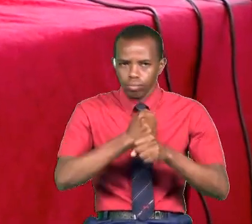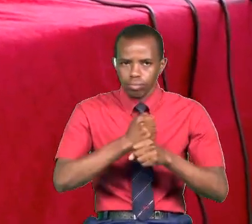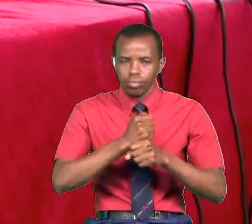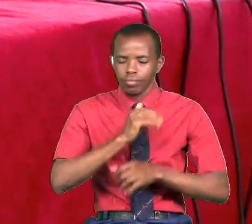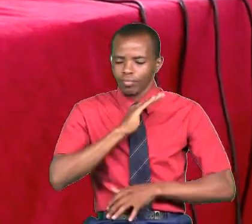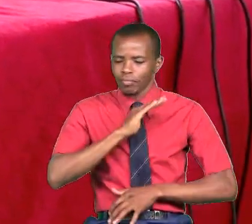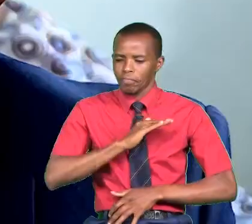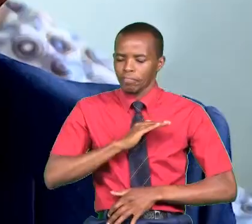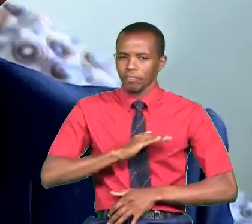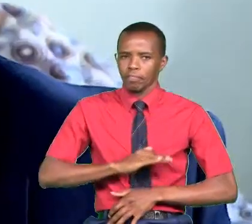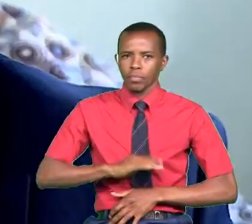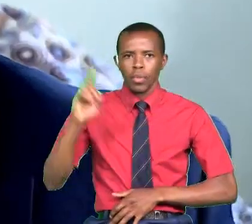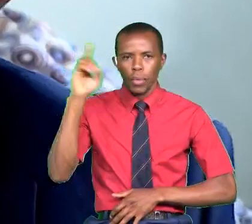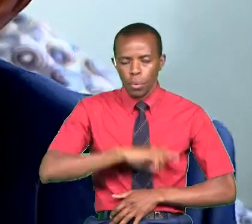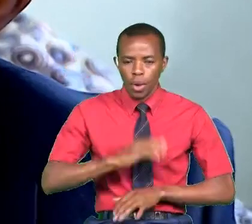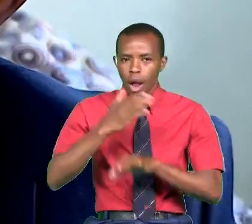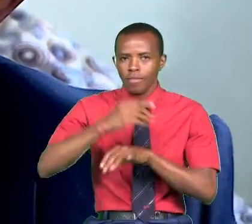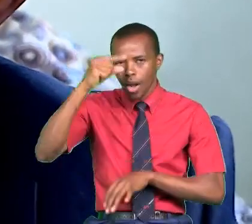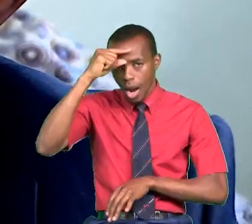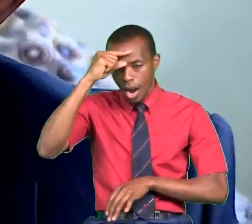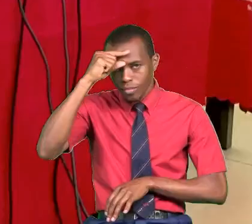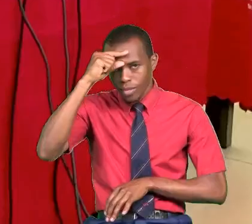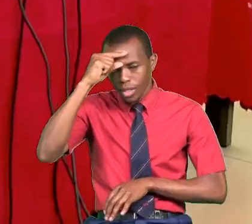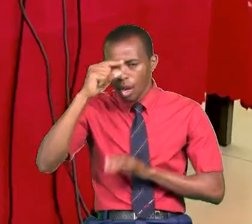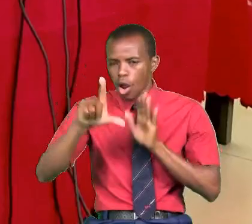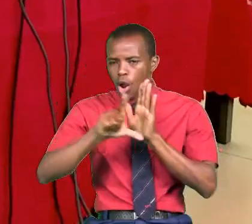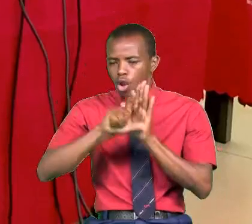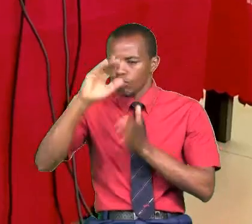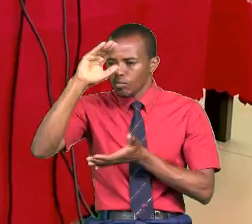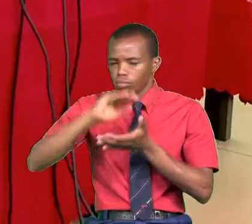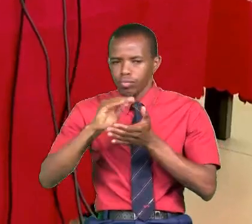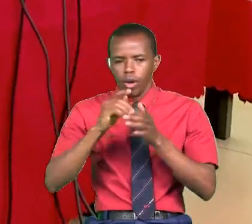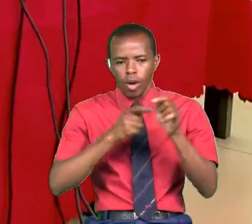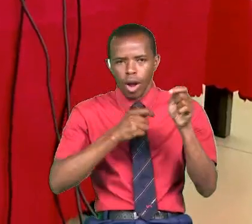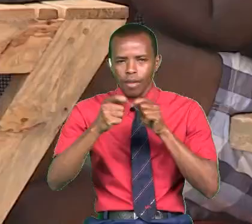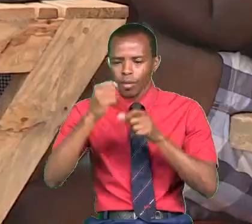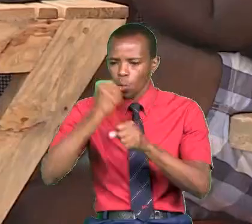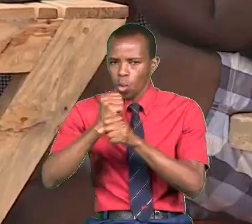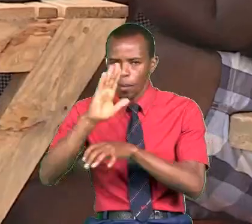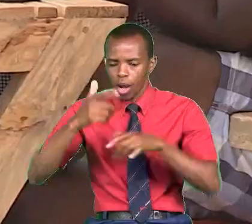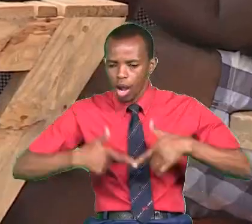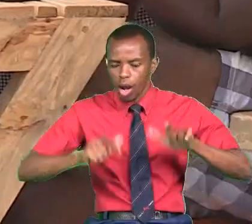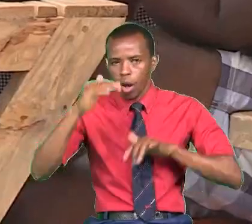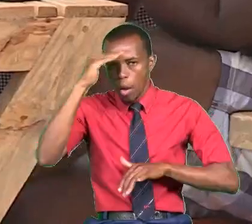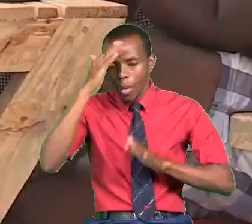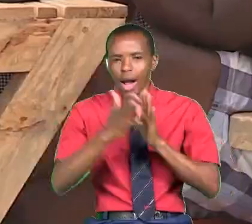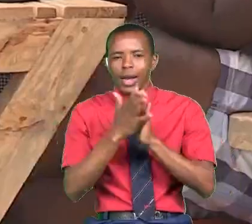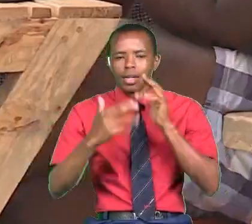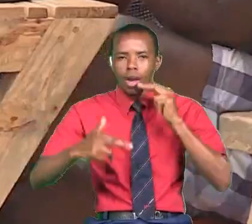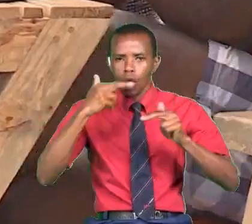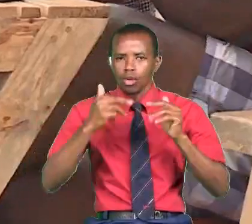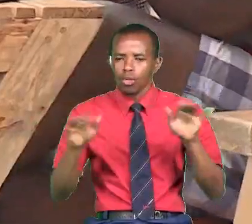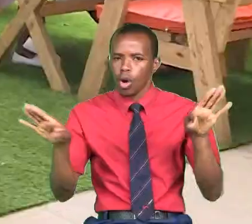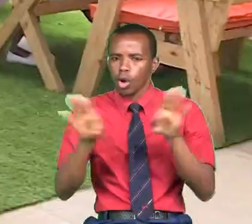breathe a sigh of relief after the government further eased restrictions governing their operations by allowing bars and restaurants to close